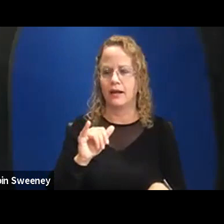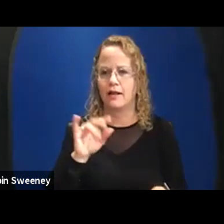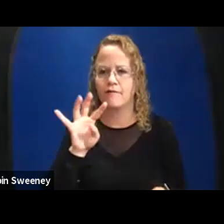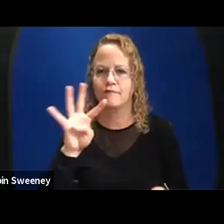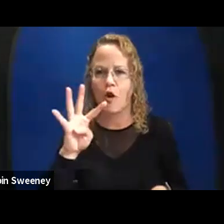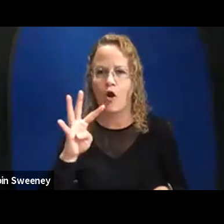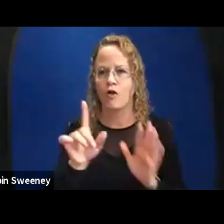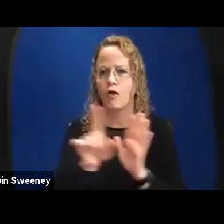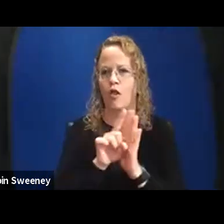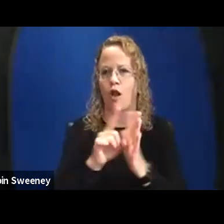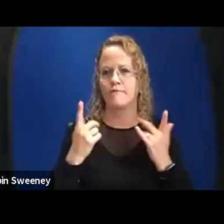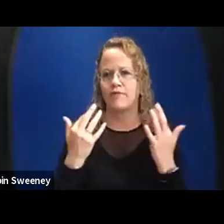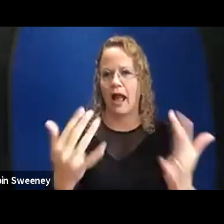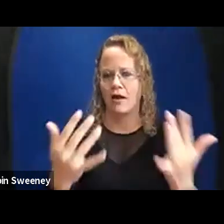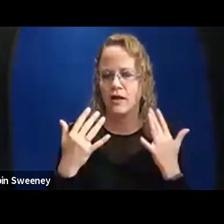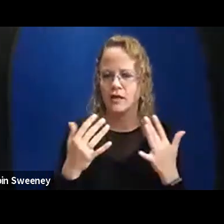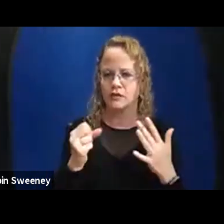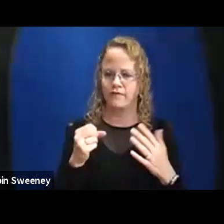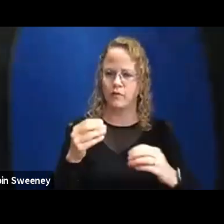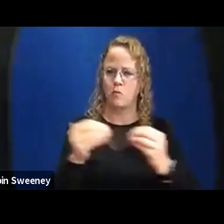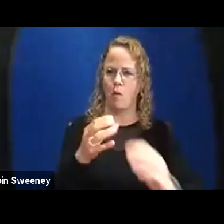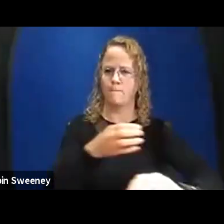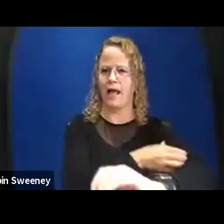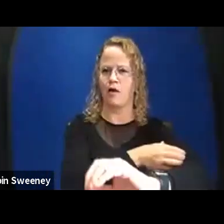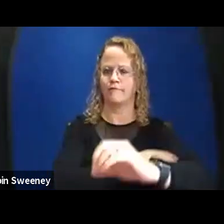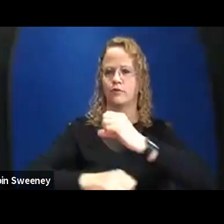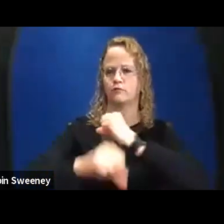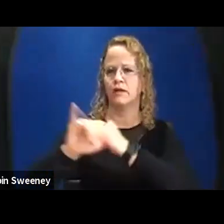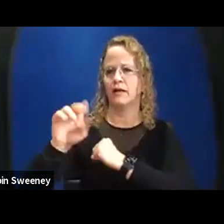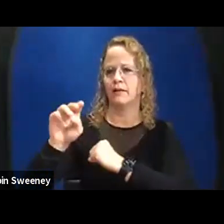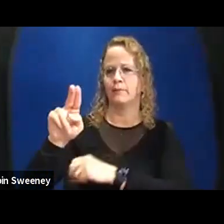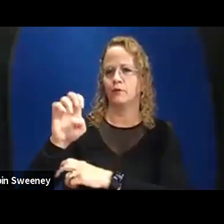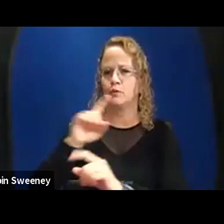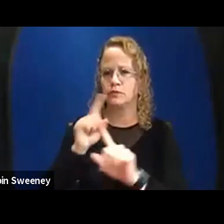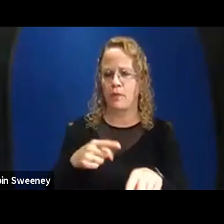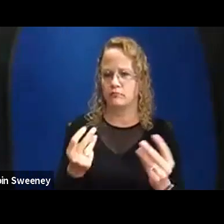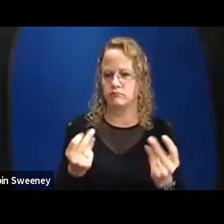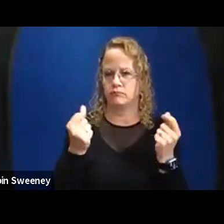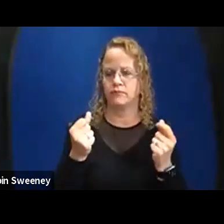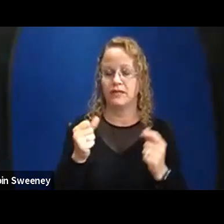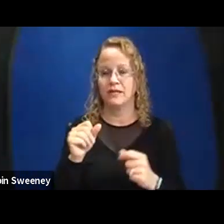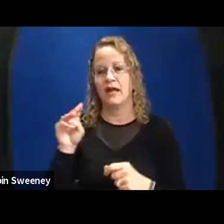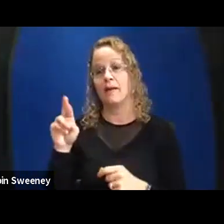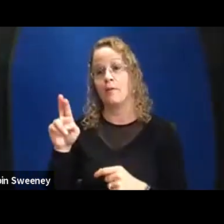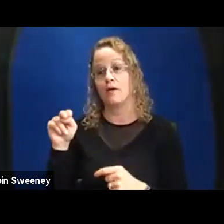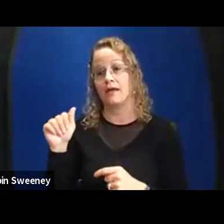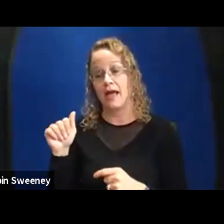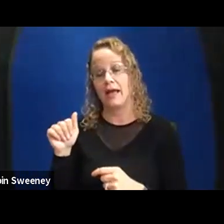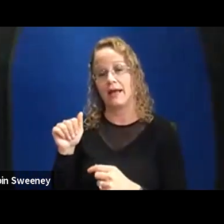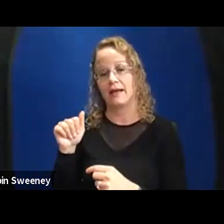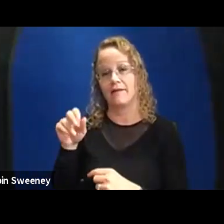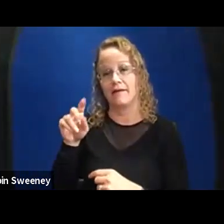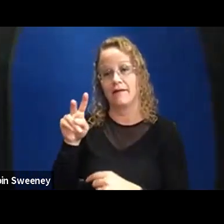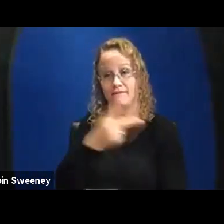fire. So you get a much more powerful immune response right out of the gate. Unlike the mRNA vaccines, which